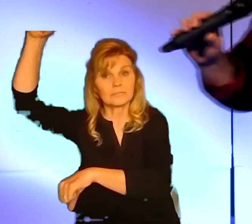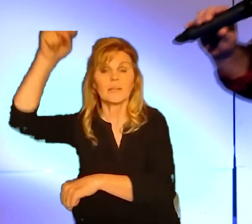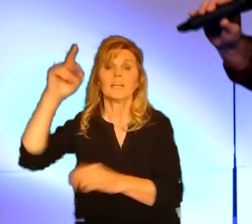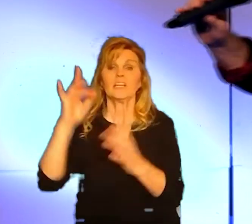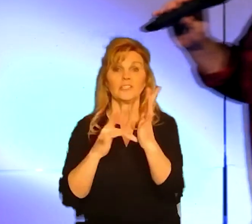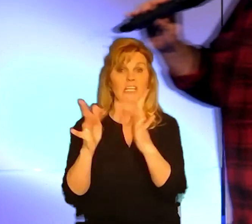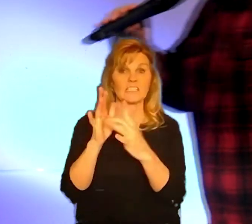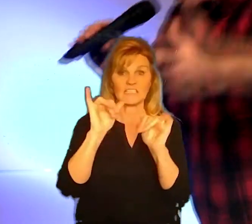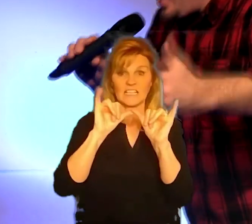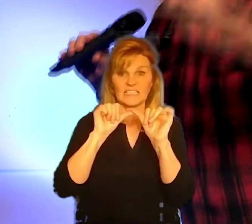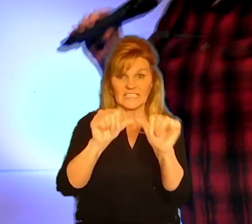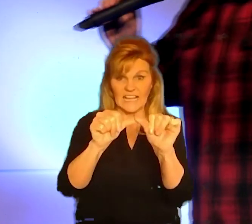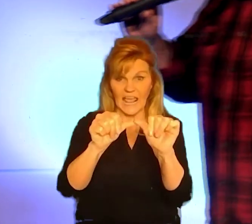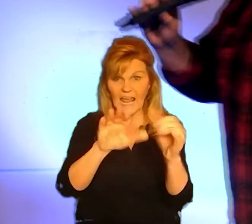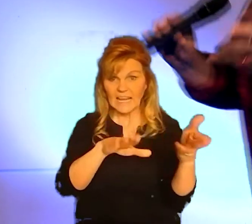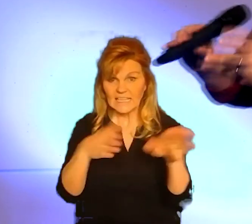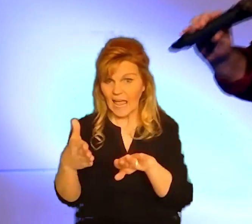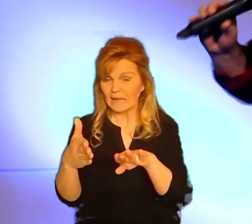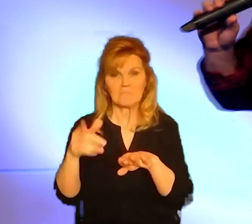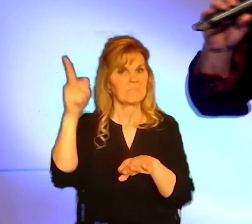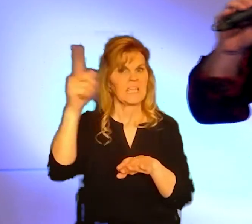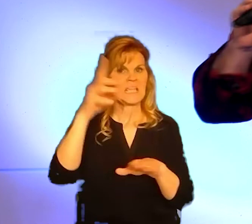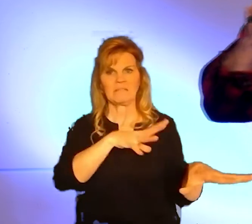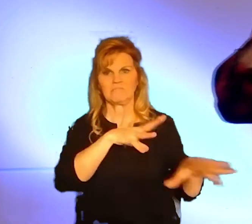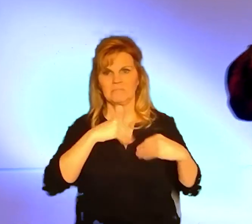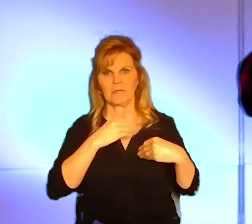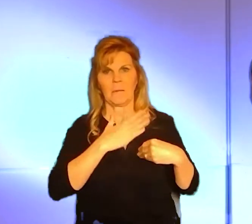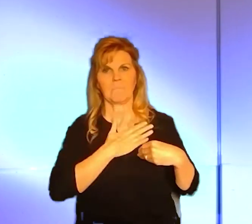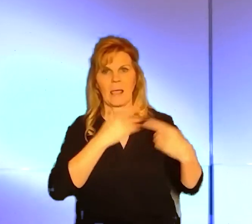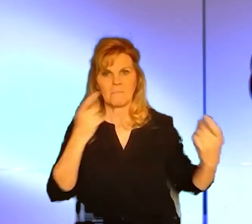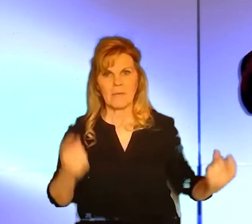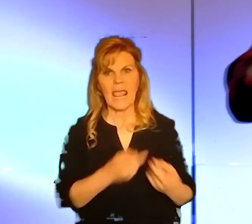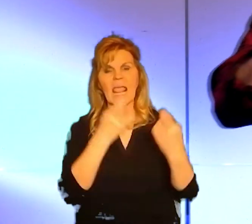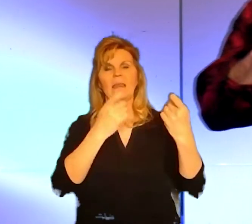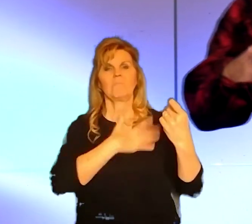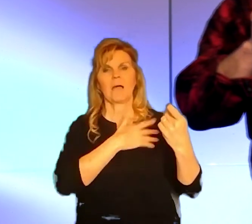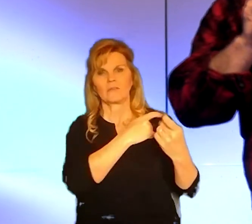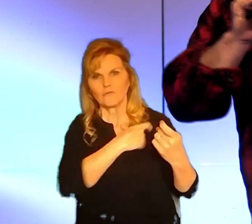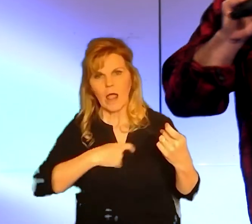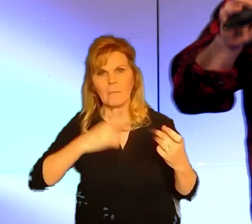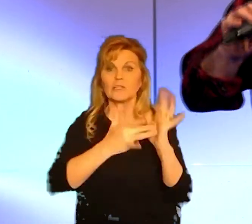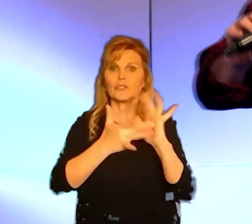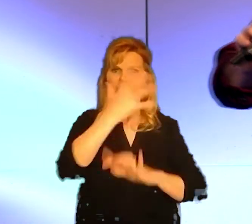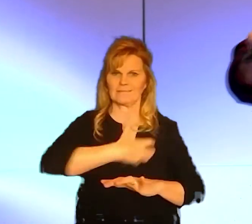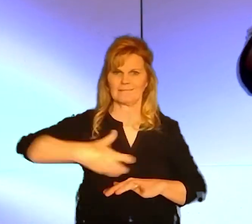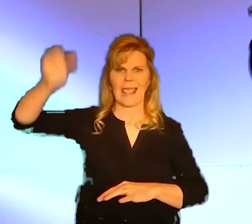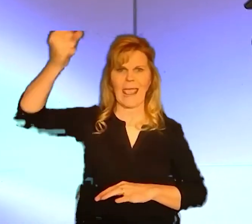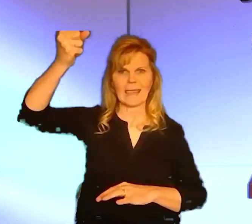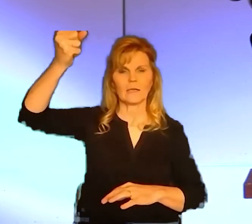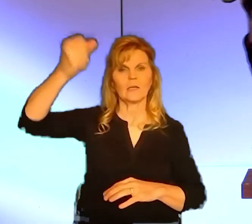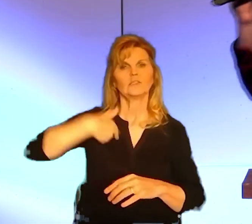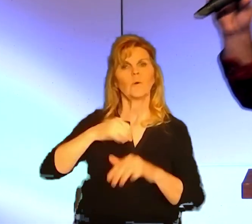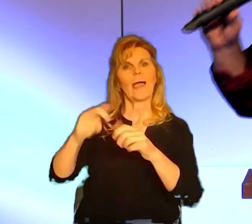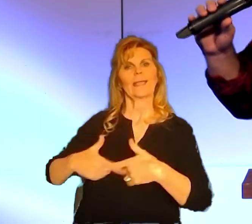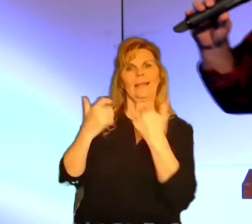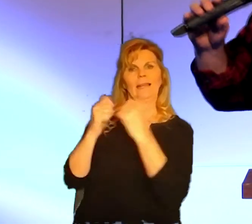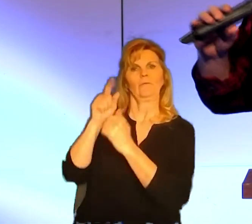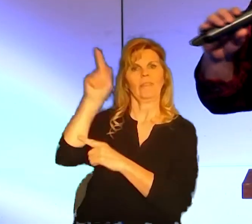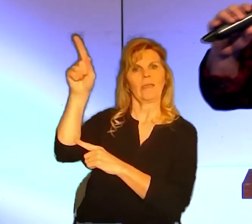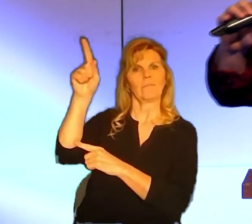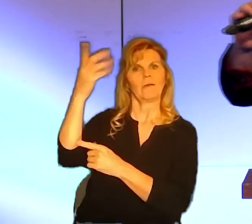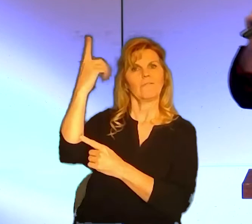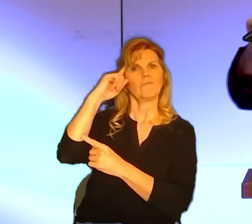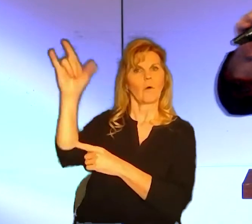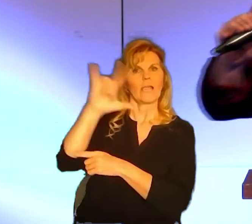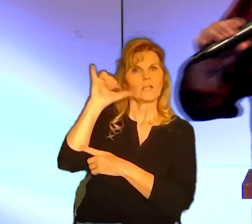my sorrow, my pain, my trauma, and he died to those things and so that I could live with him for eternity,